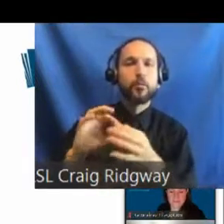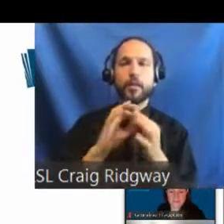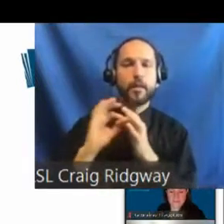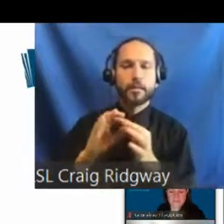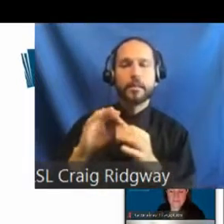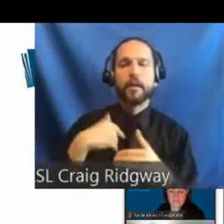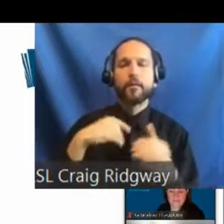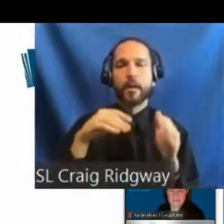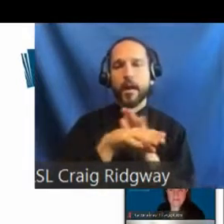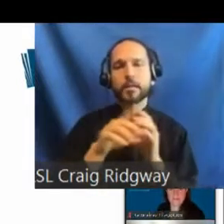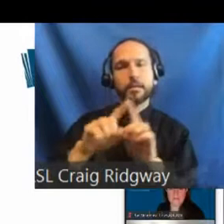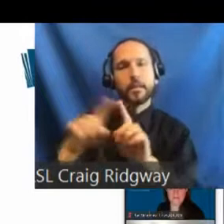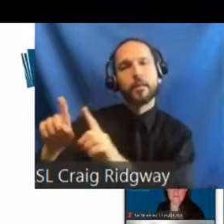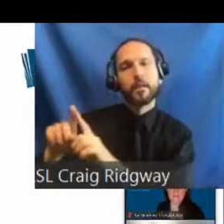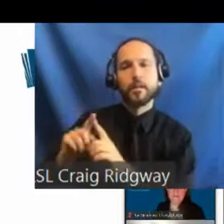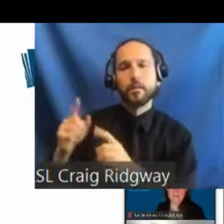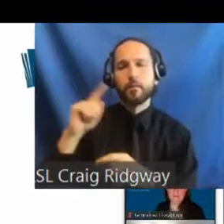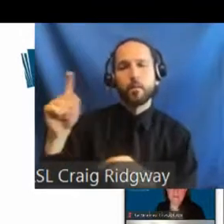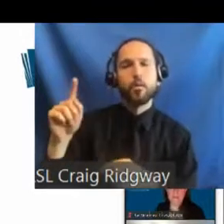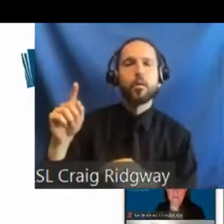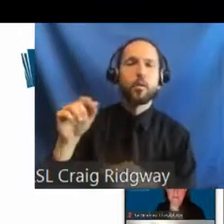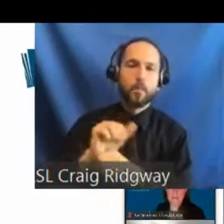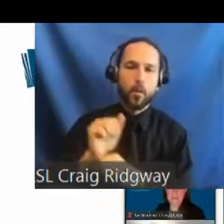new opportunities for employment.